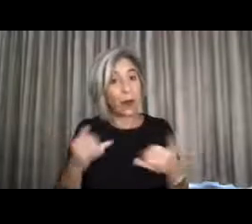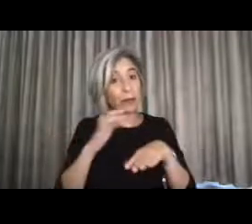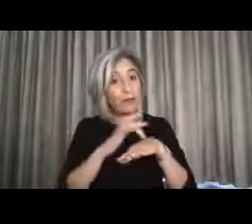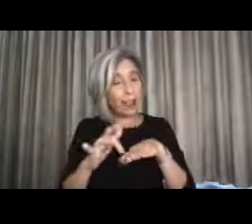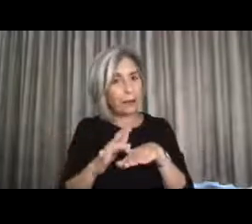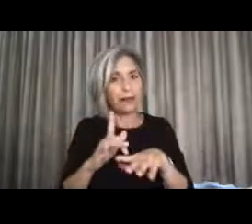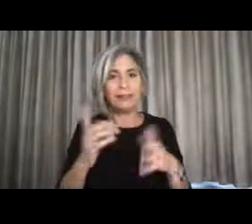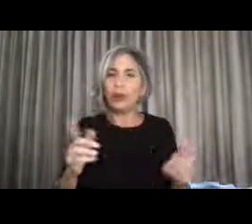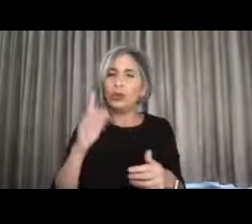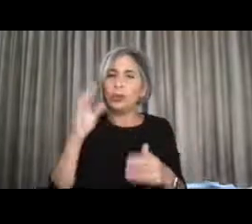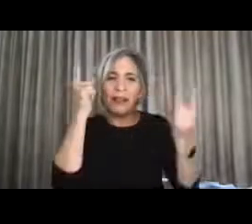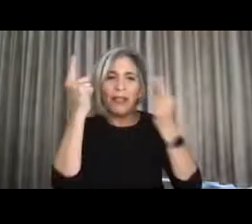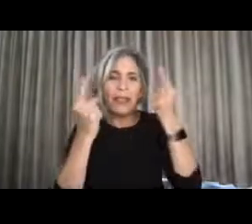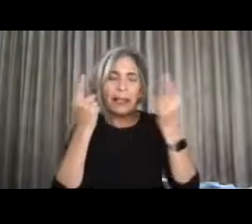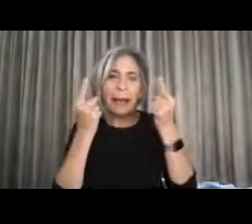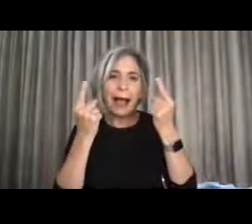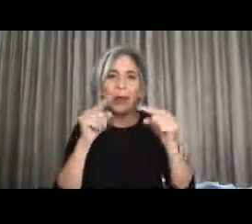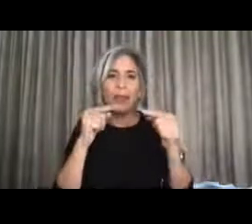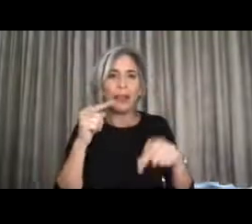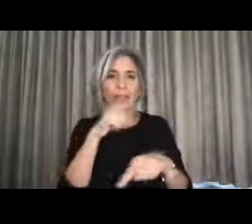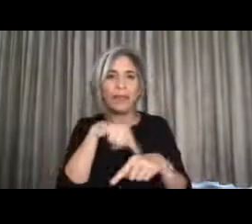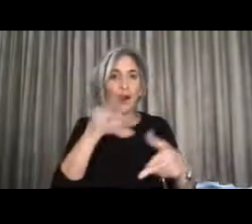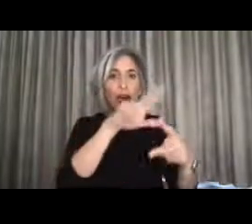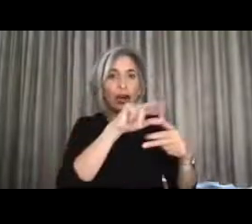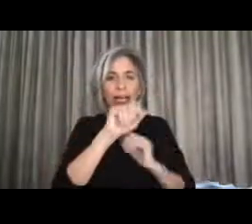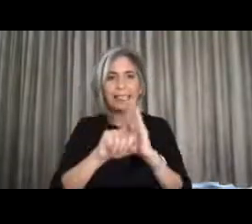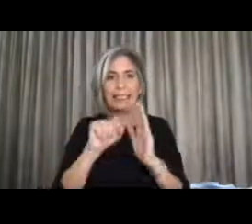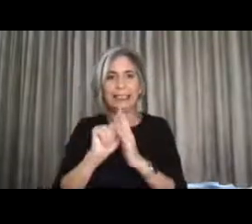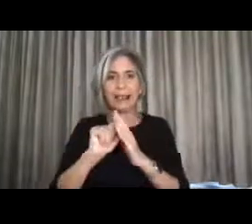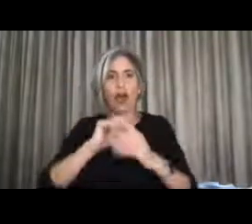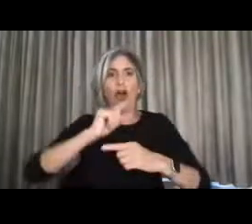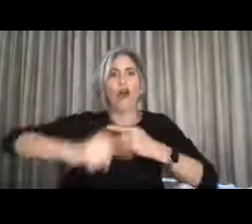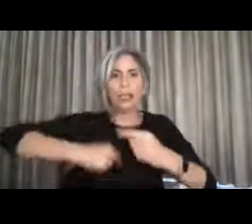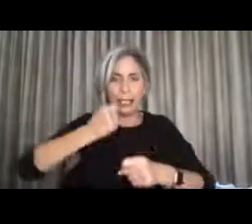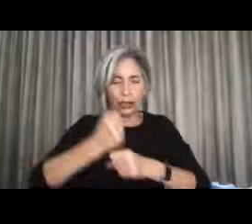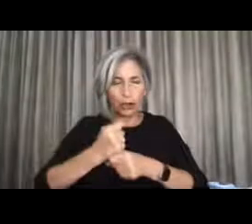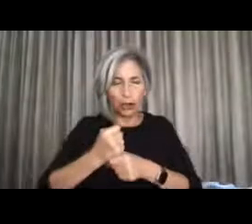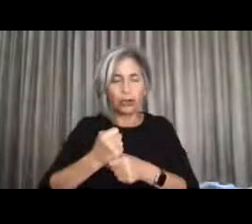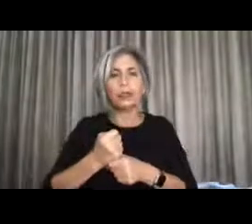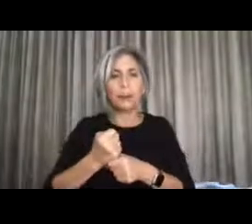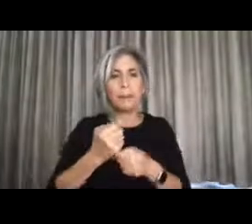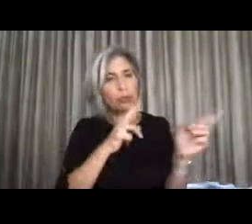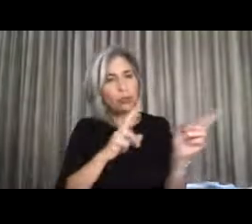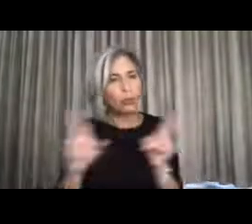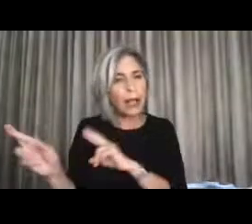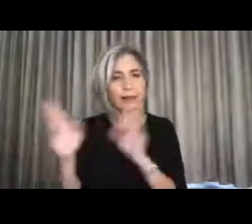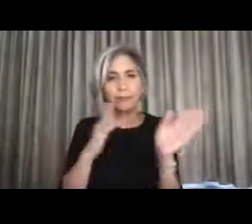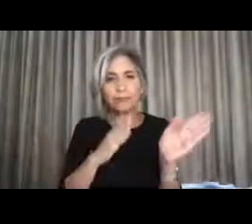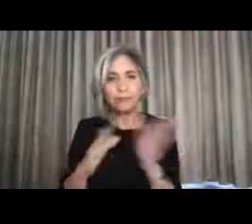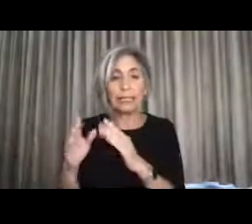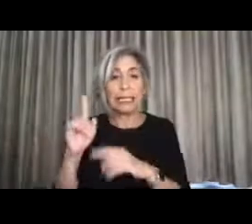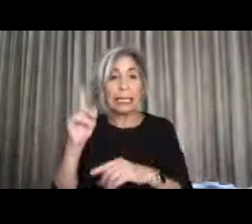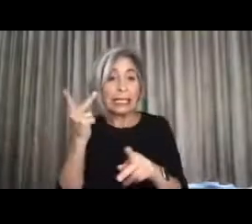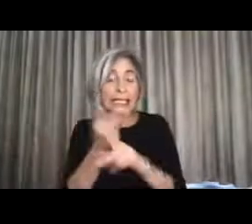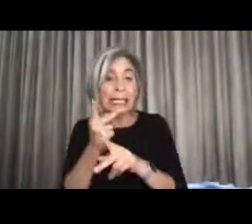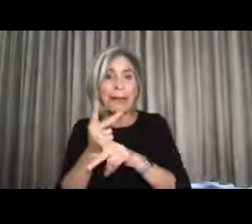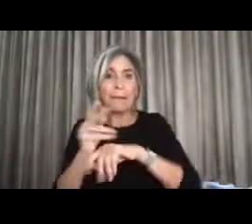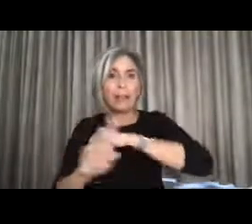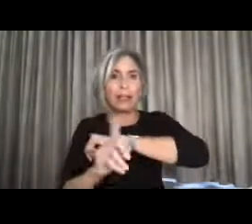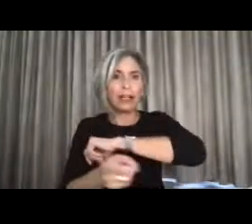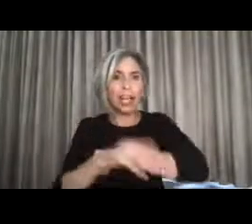that we do from solid waste. Make sure we're dumping all of the debris in the road, make sure we're keeping the garbage clean, make sure the trucks are staying in right